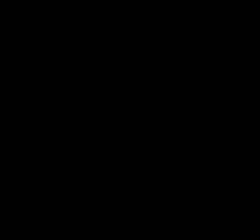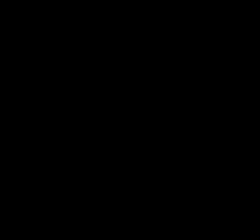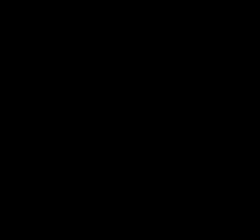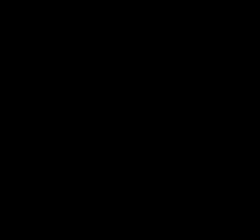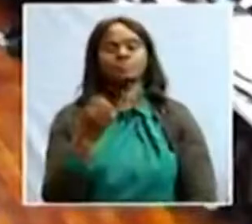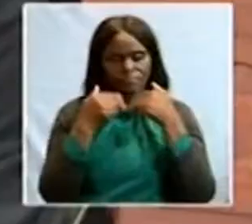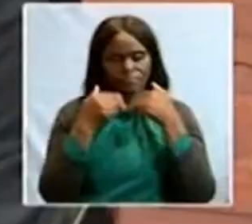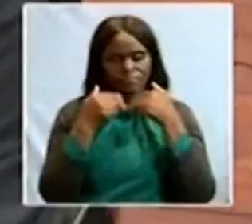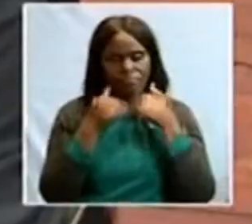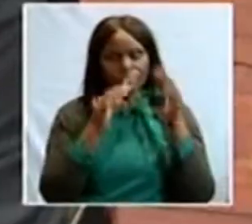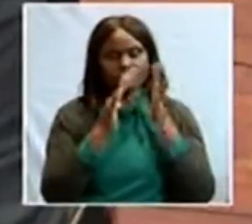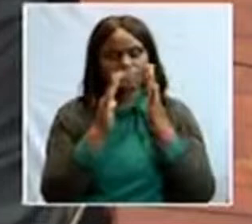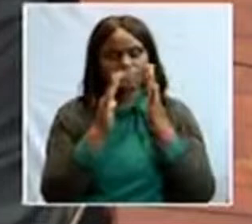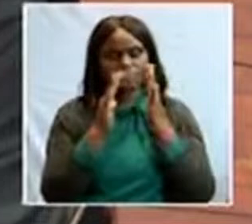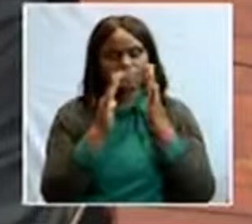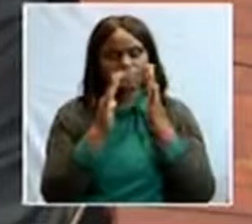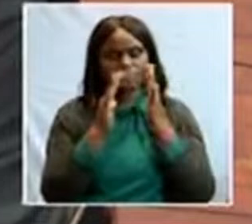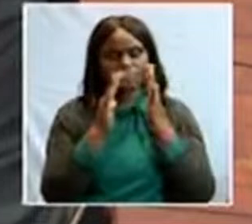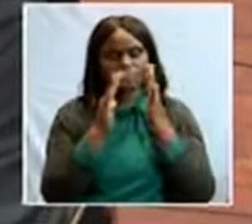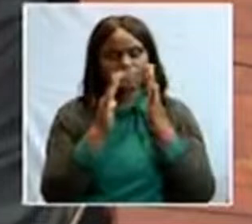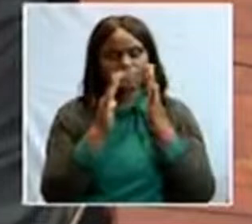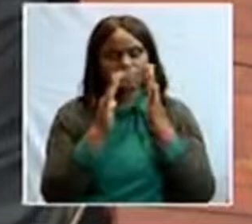has planned to